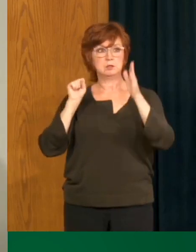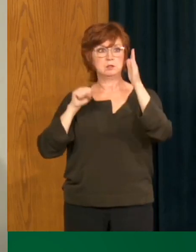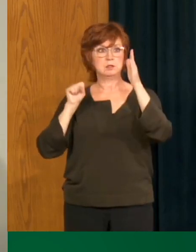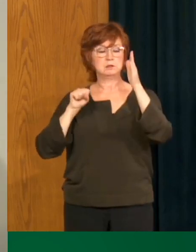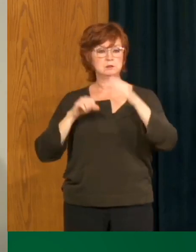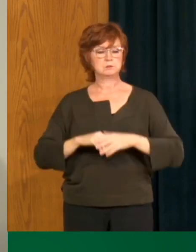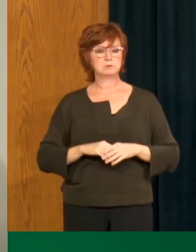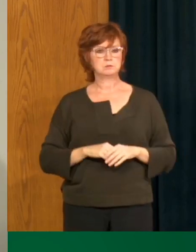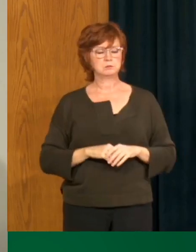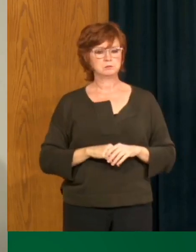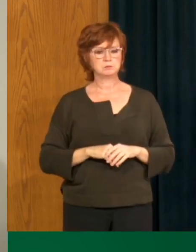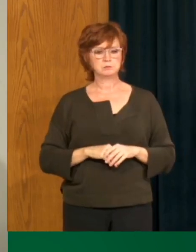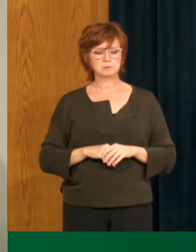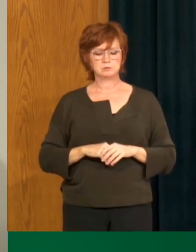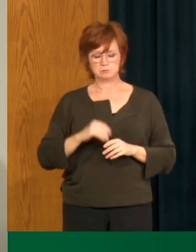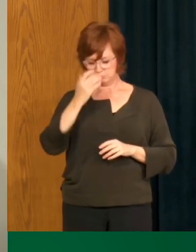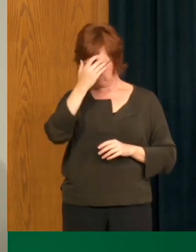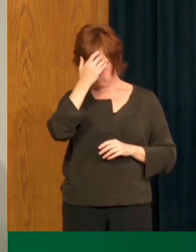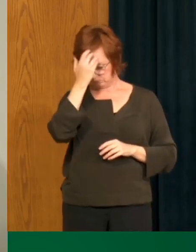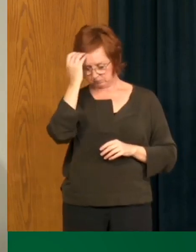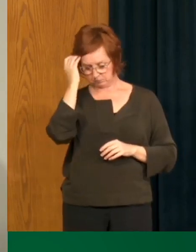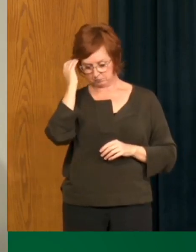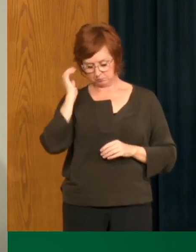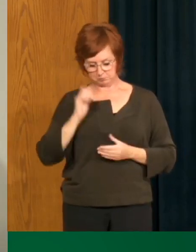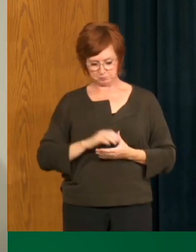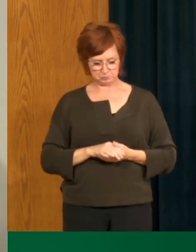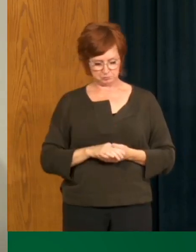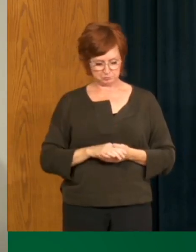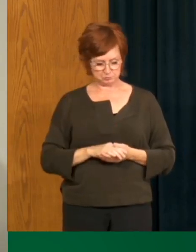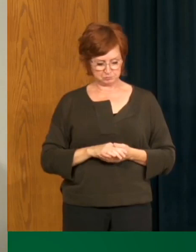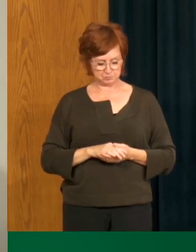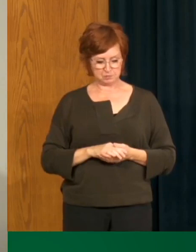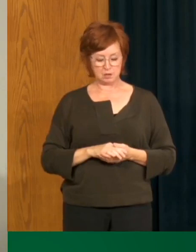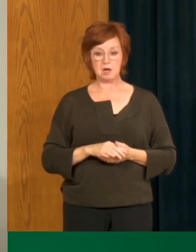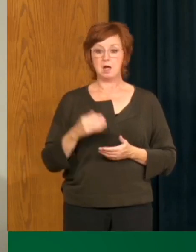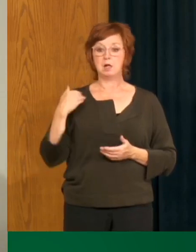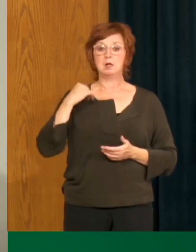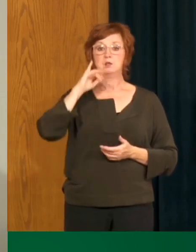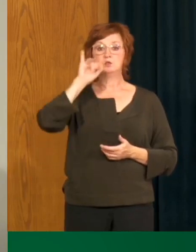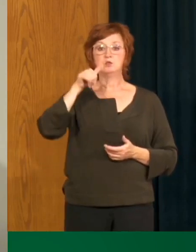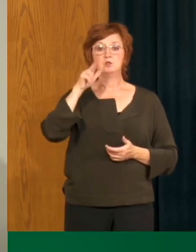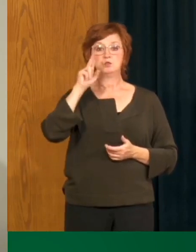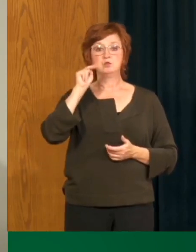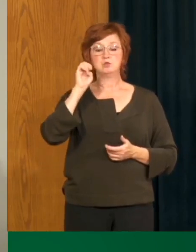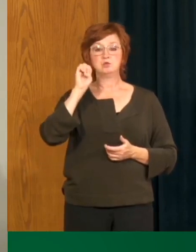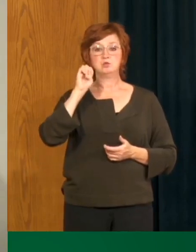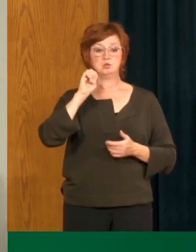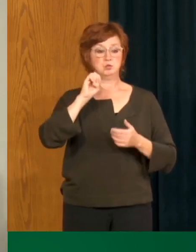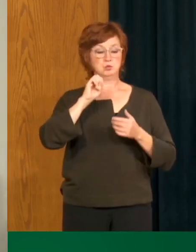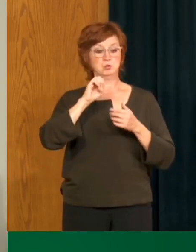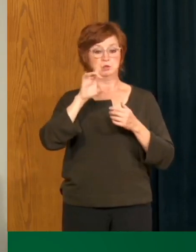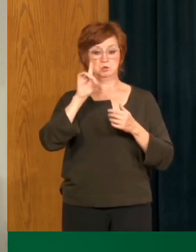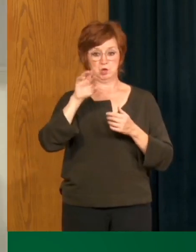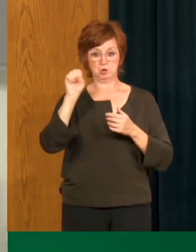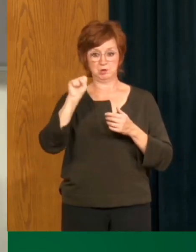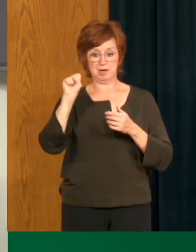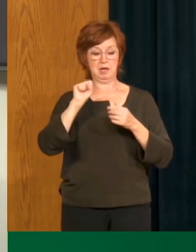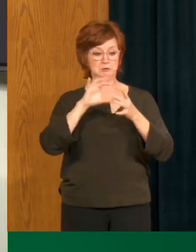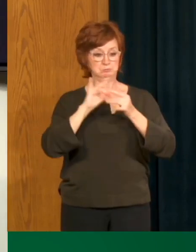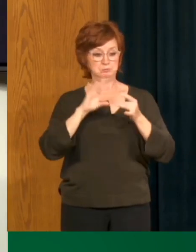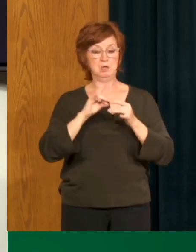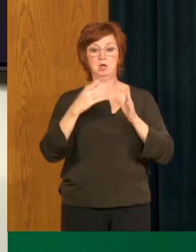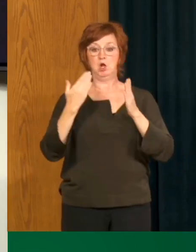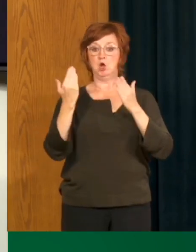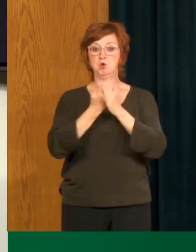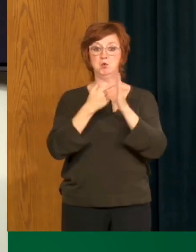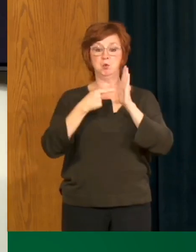Yes. Dr. Shahab said at the beginning of June that a new model for reporting cases with more specific information was coming, and he seemed to hint at